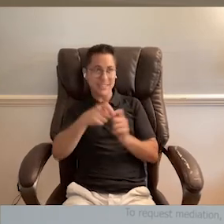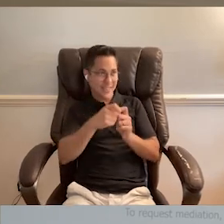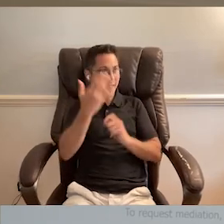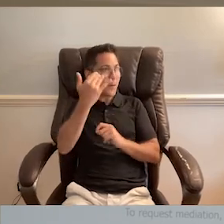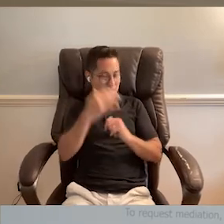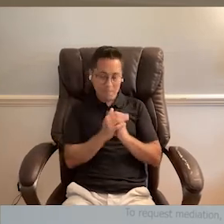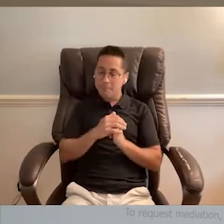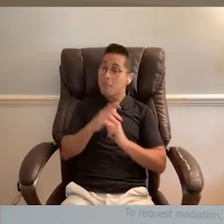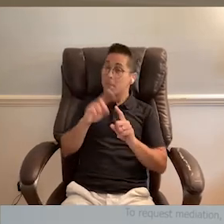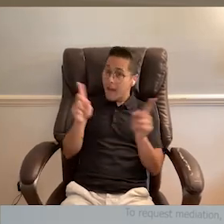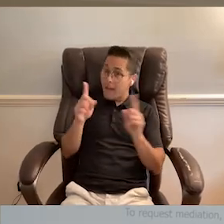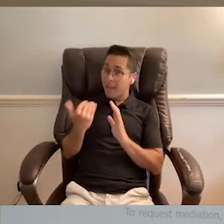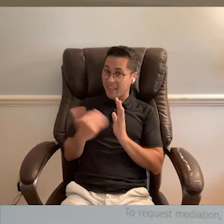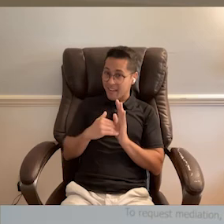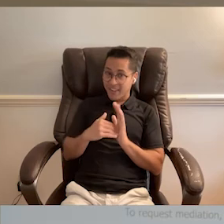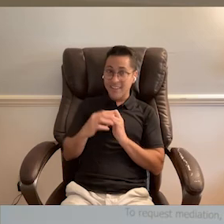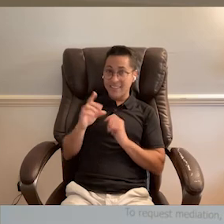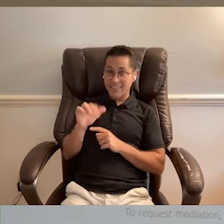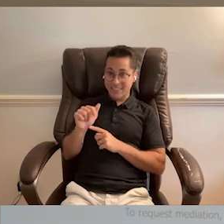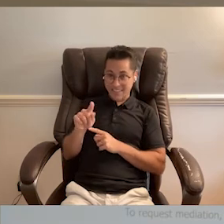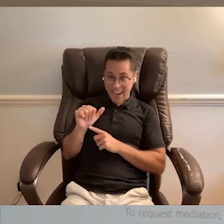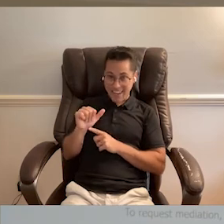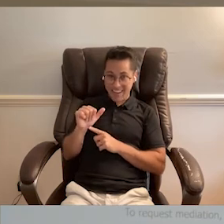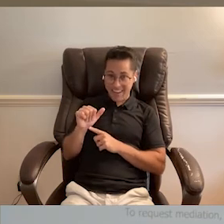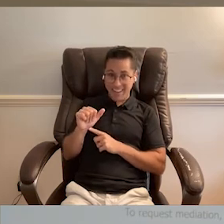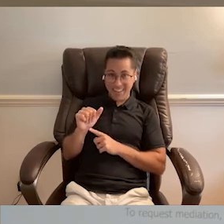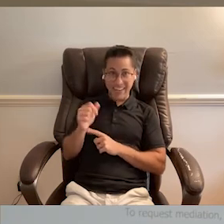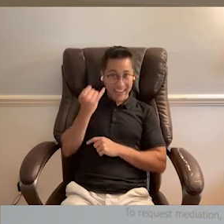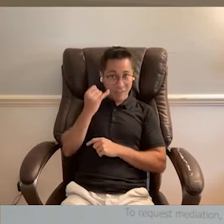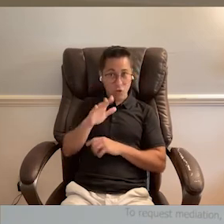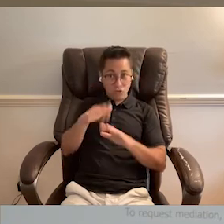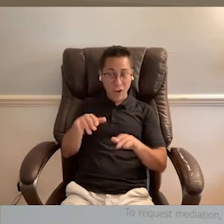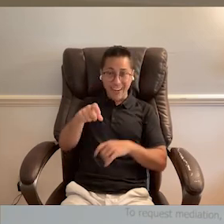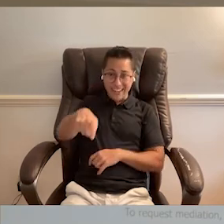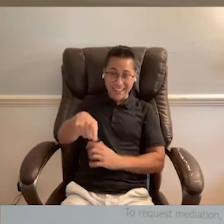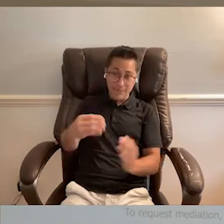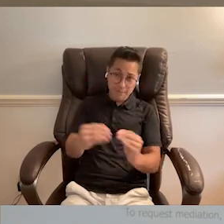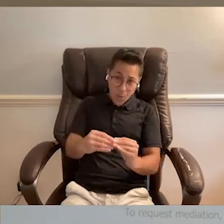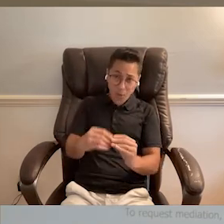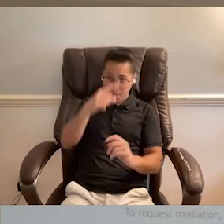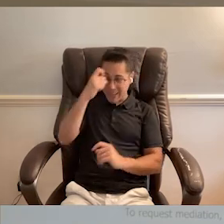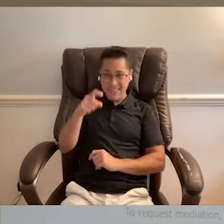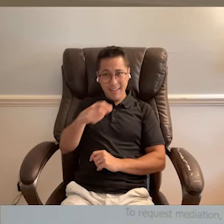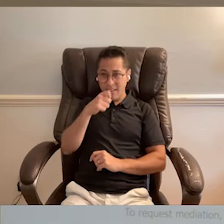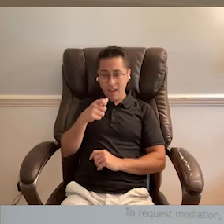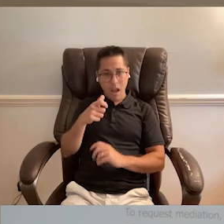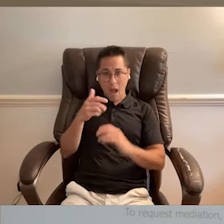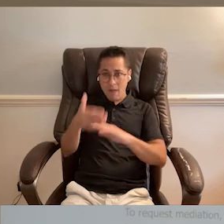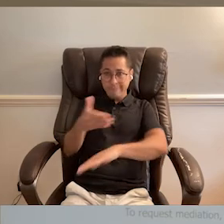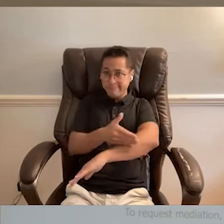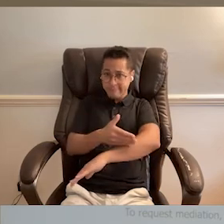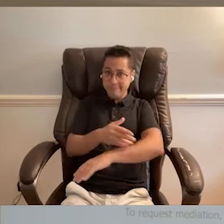Again, data, data, data. If your child needs more because they are not making the progress they should be making.